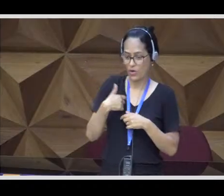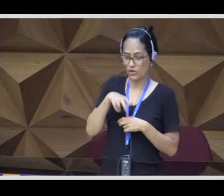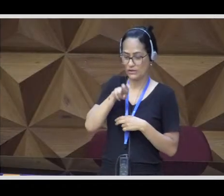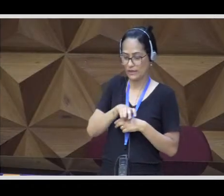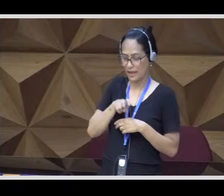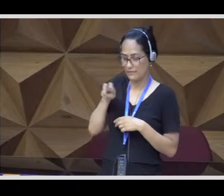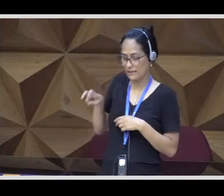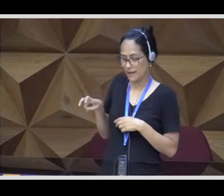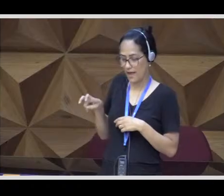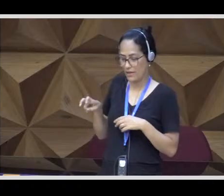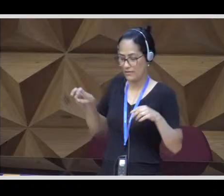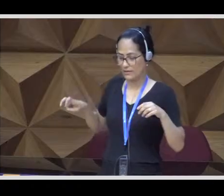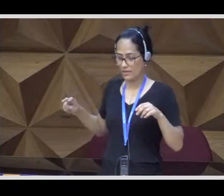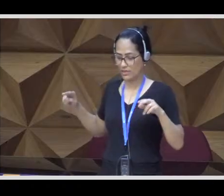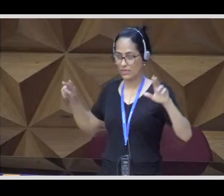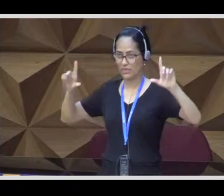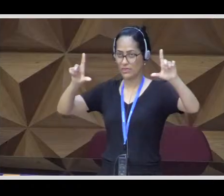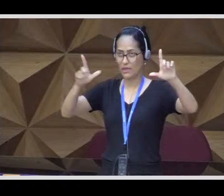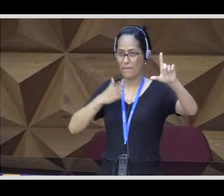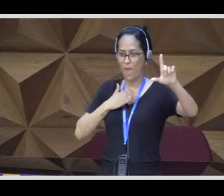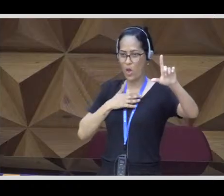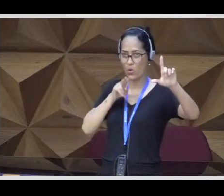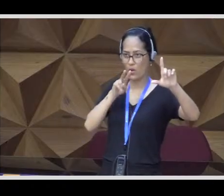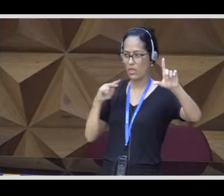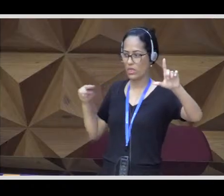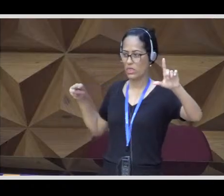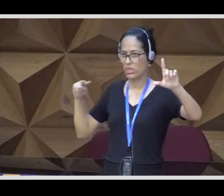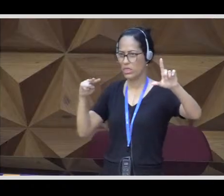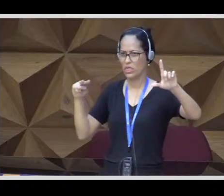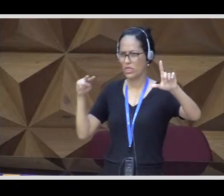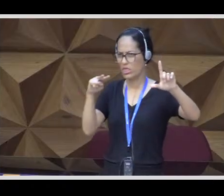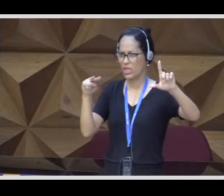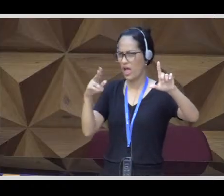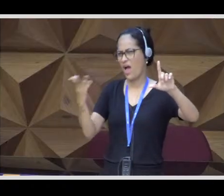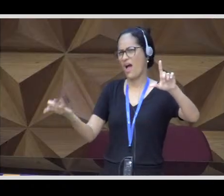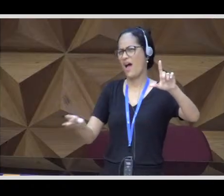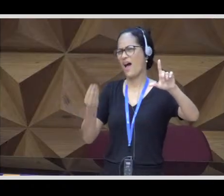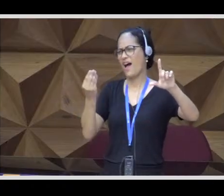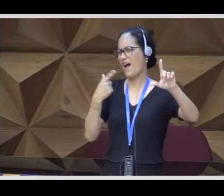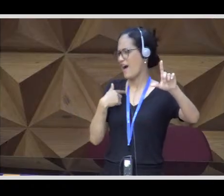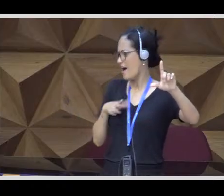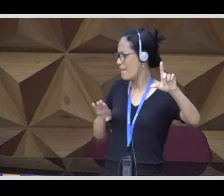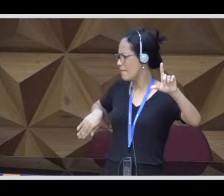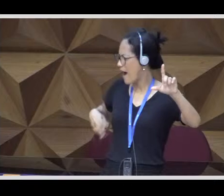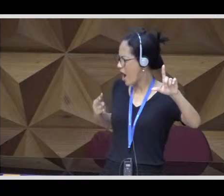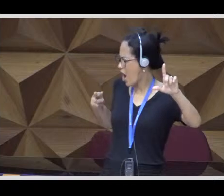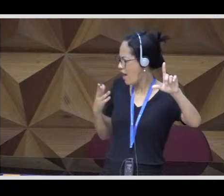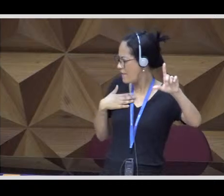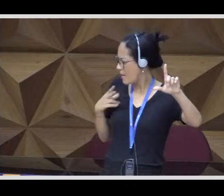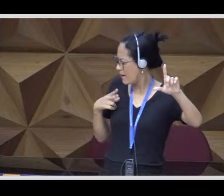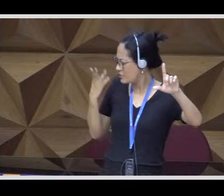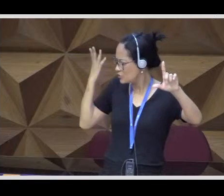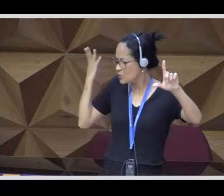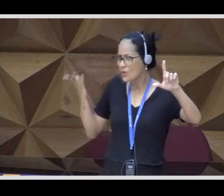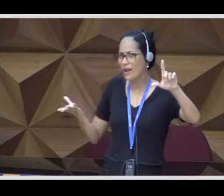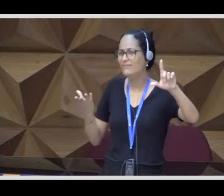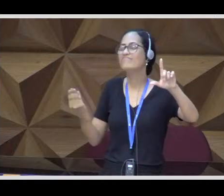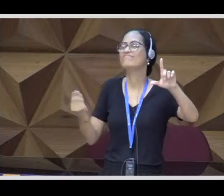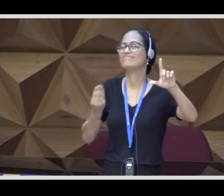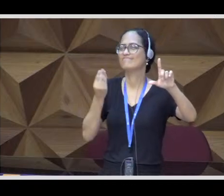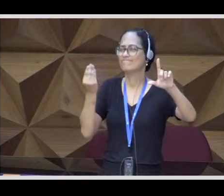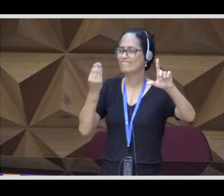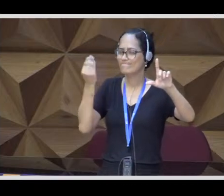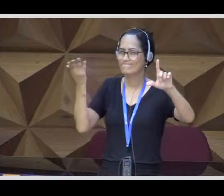time, get out of my space. So what actually people chose to do was stack the screens vertically because that vertical space,